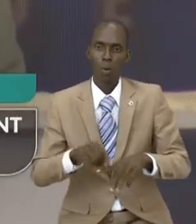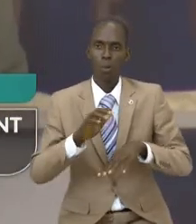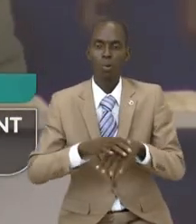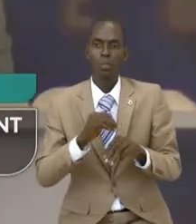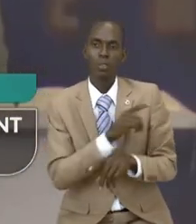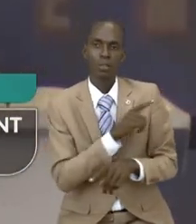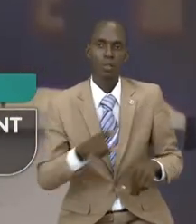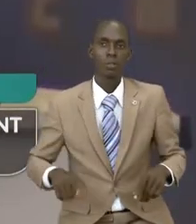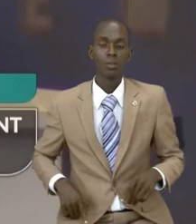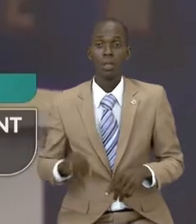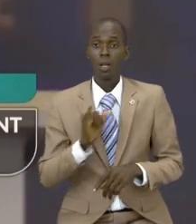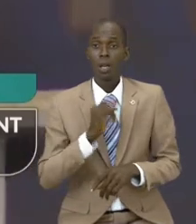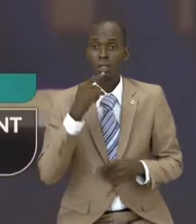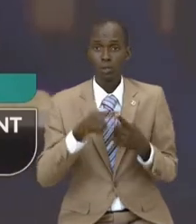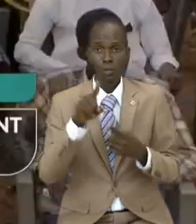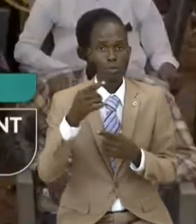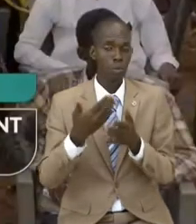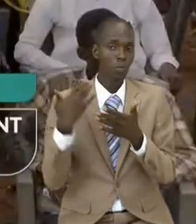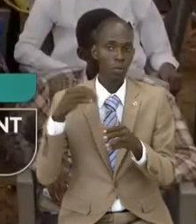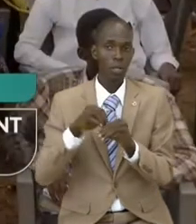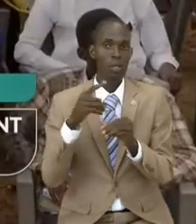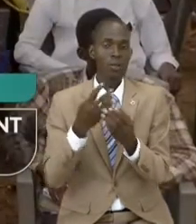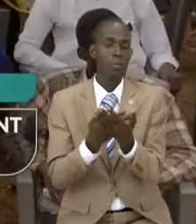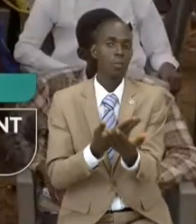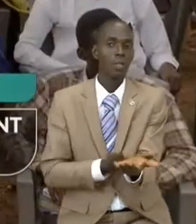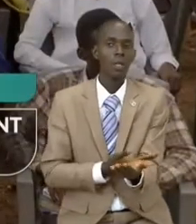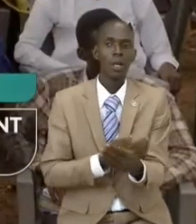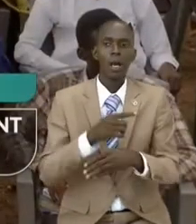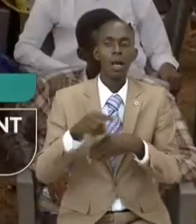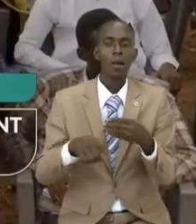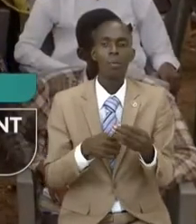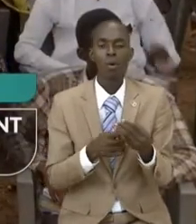Lord. I told you in the morning about